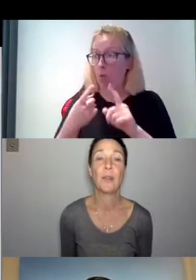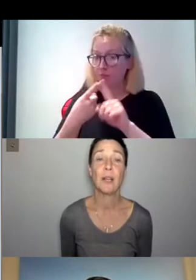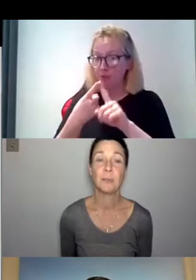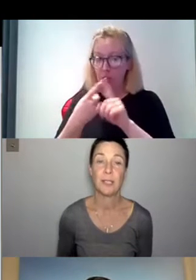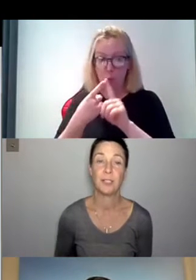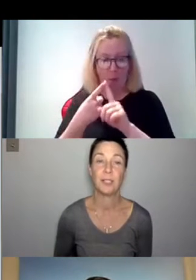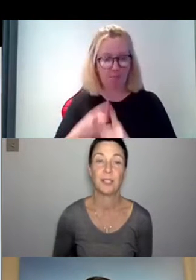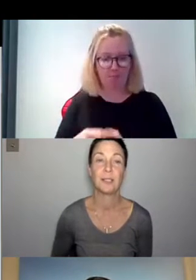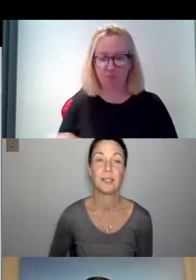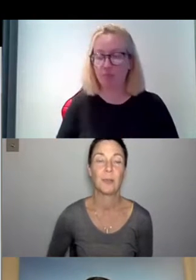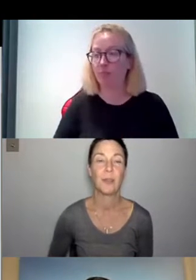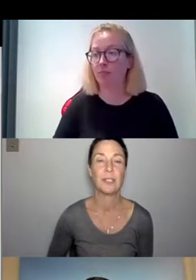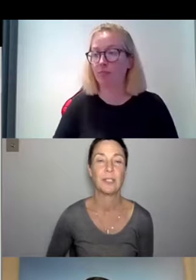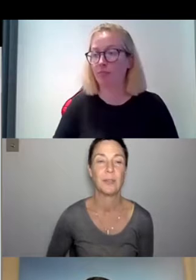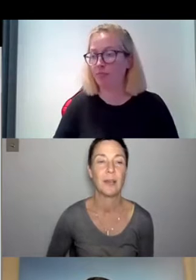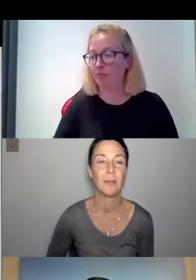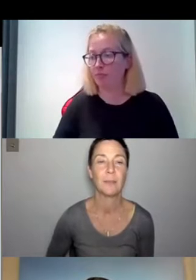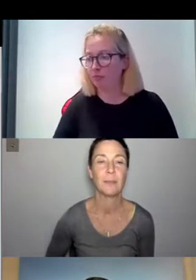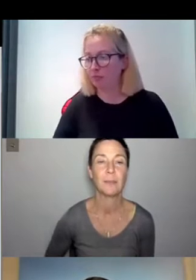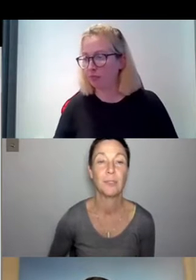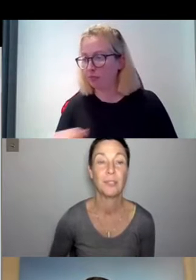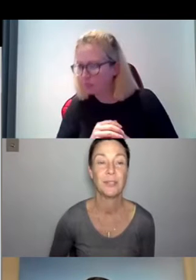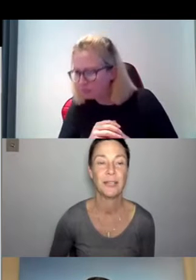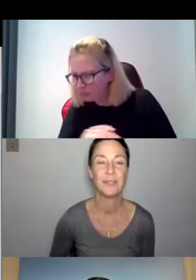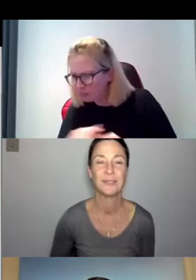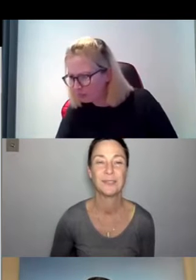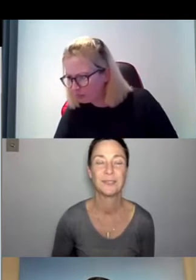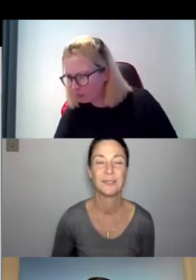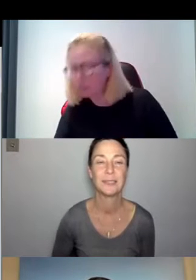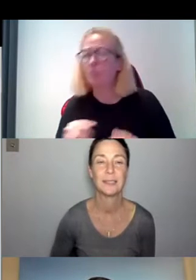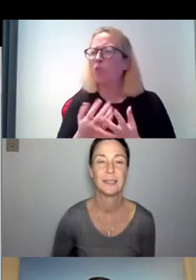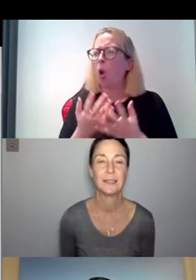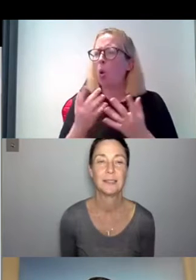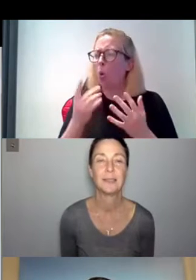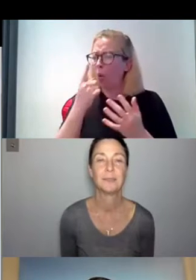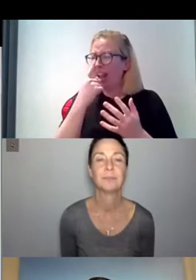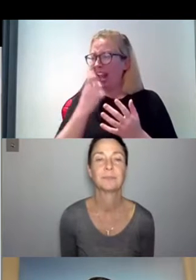So there are some questions that we're going to put to you now.